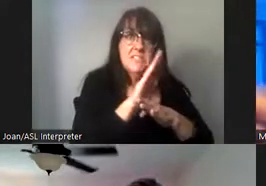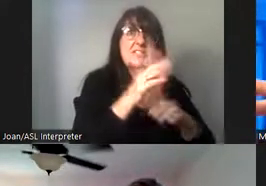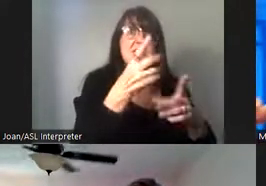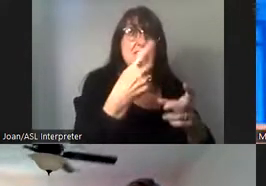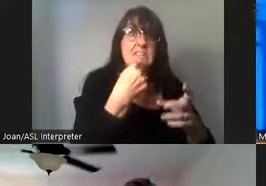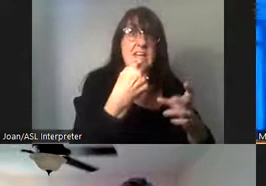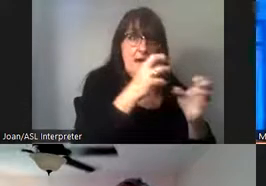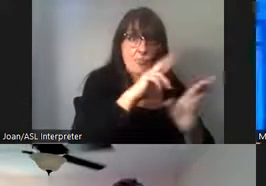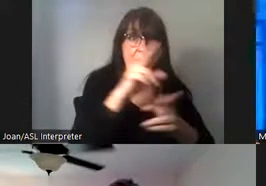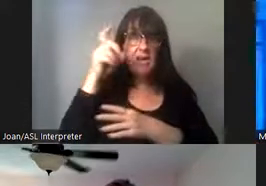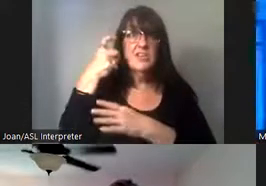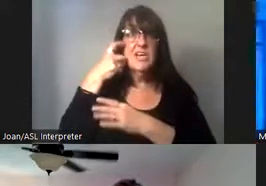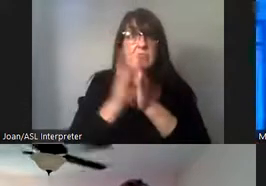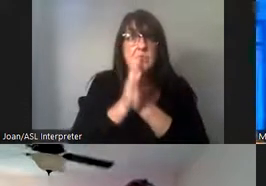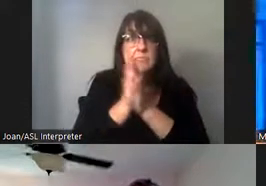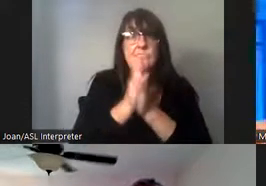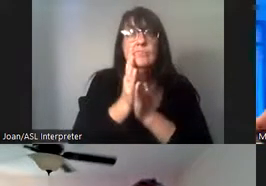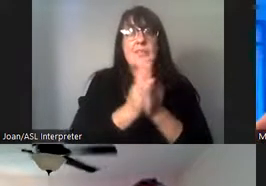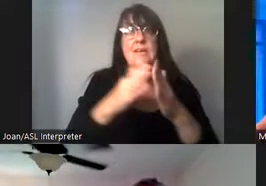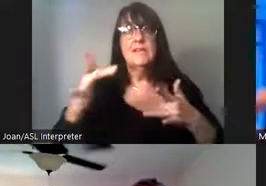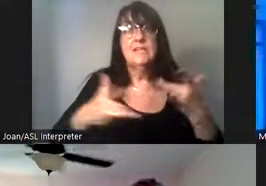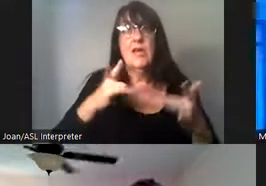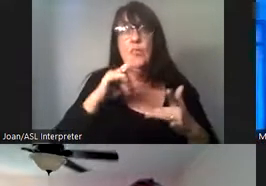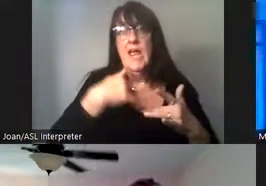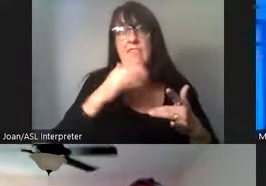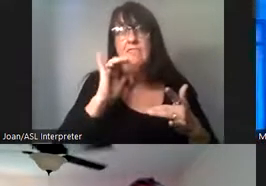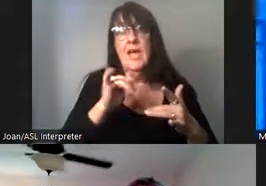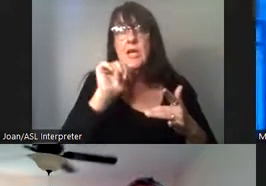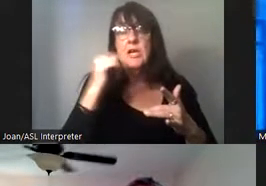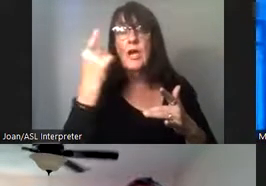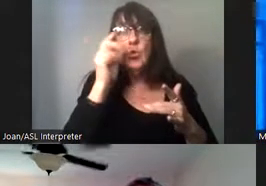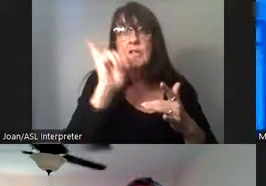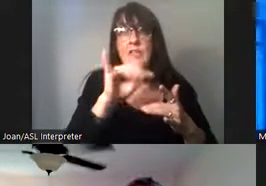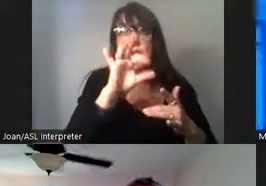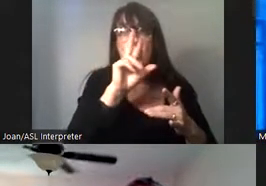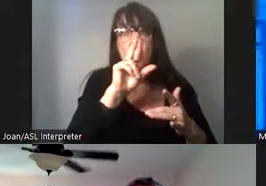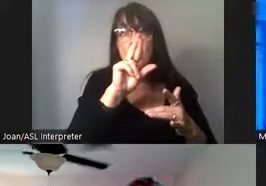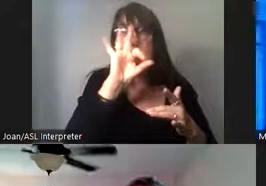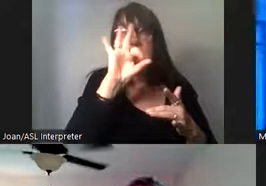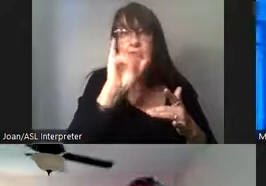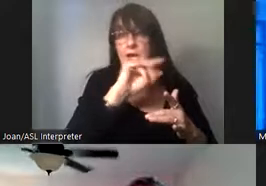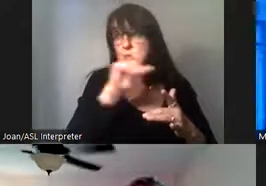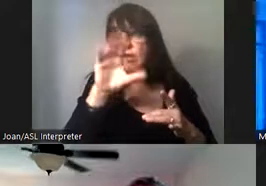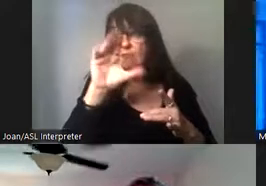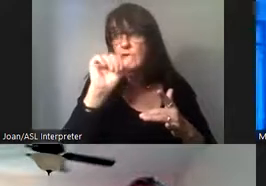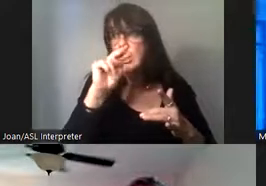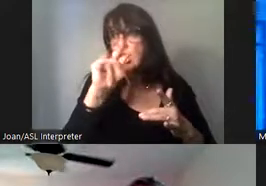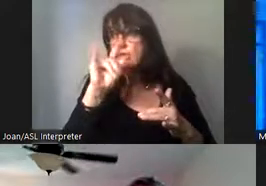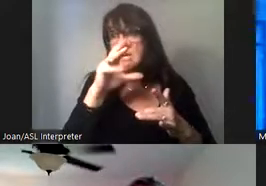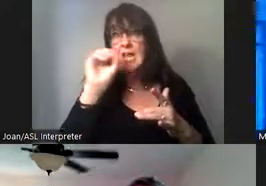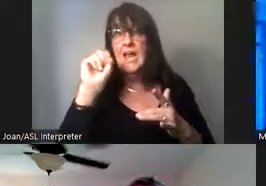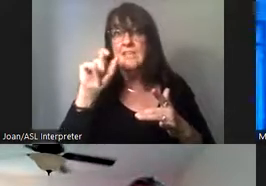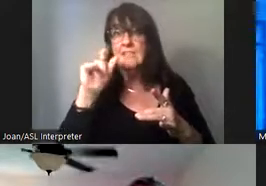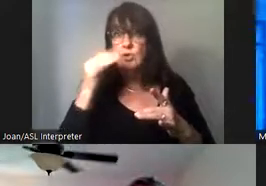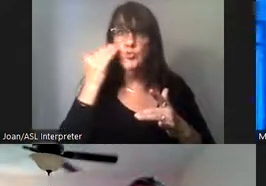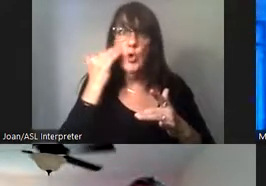And the government listening. So we have that. And not only did that RFI go out for concrete and asphalt, but many of you are probably aware